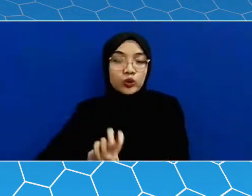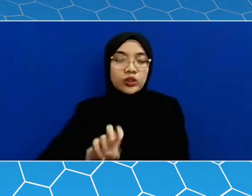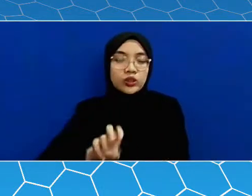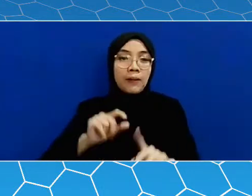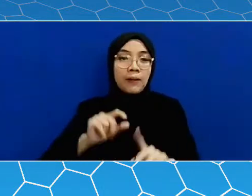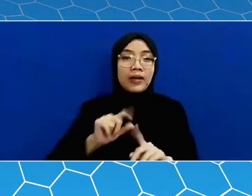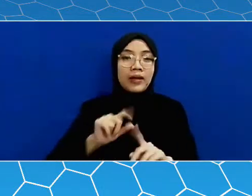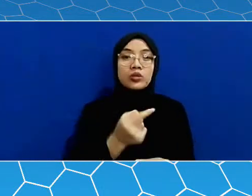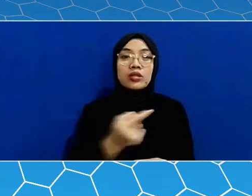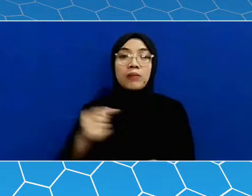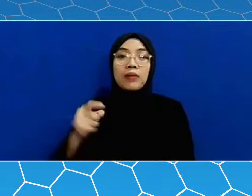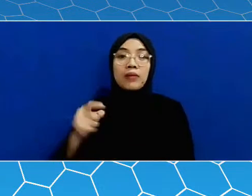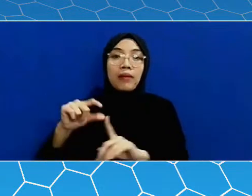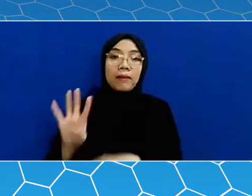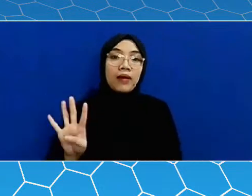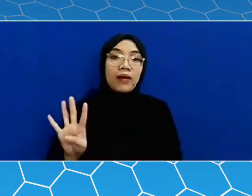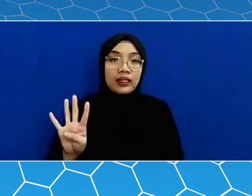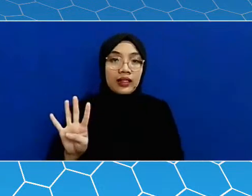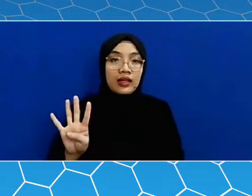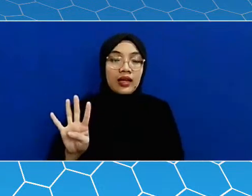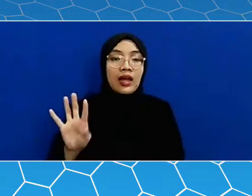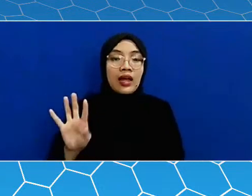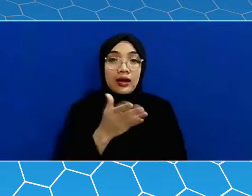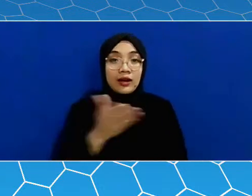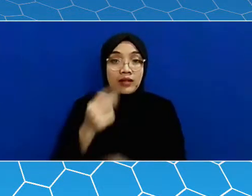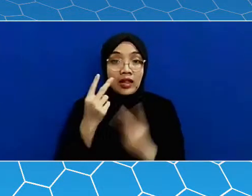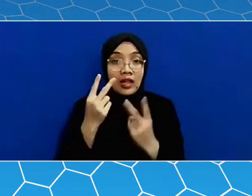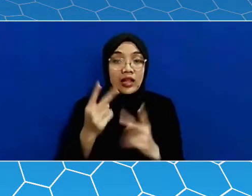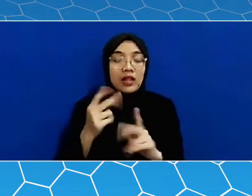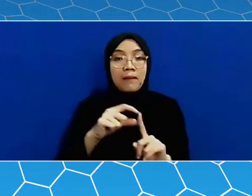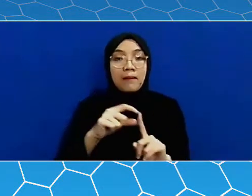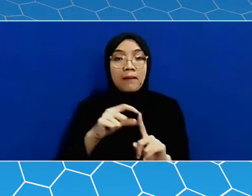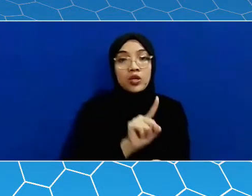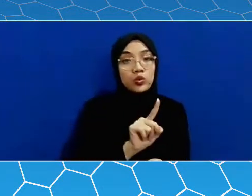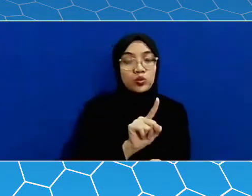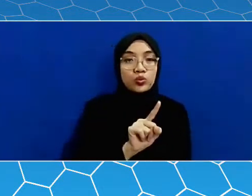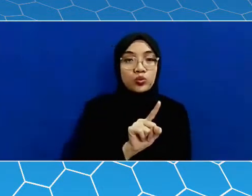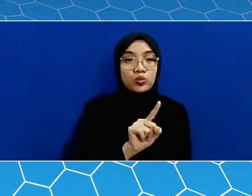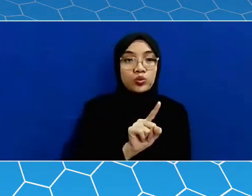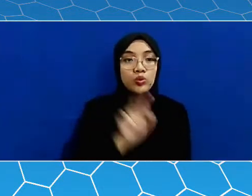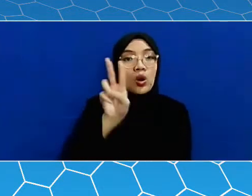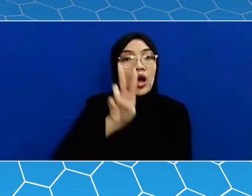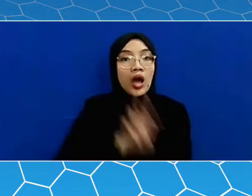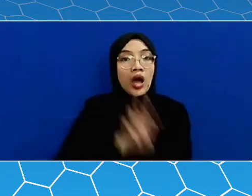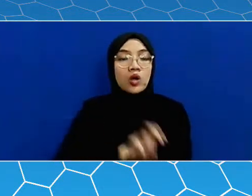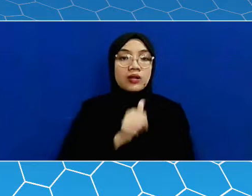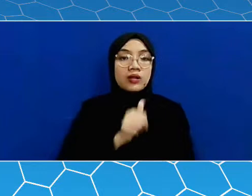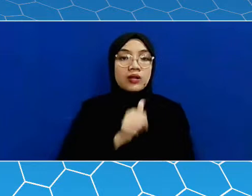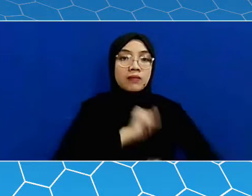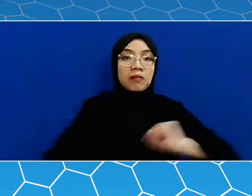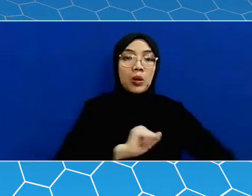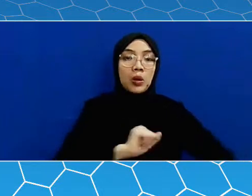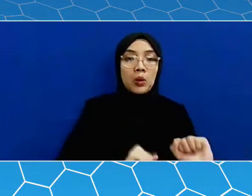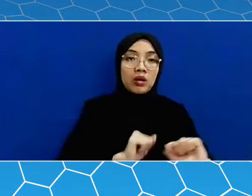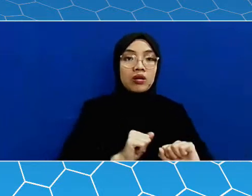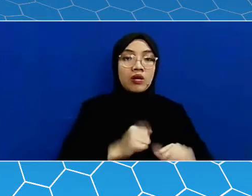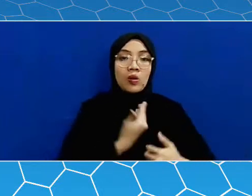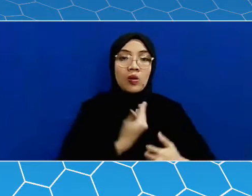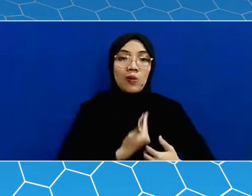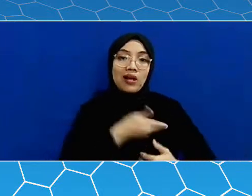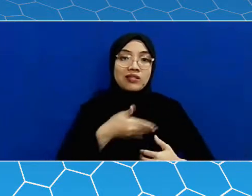and you can see that the number of P2s, those are the patients who need surgery within 28 days. That number is slowly coming down, and which